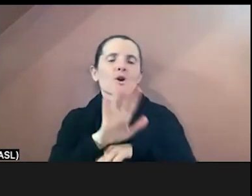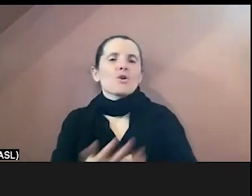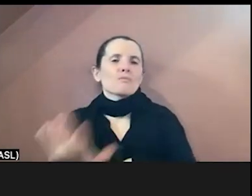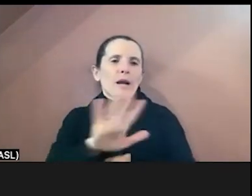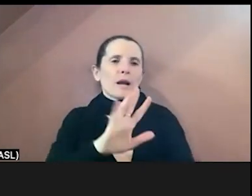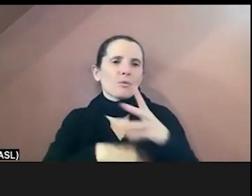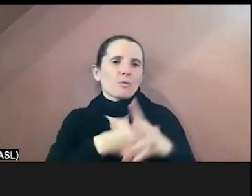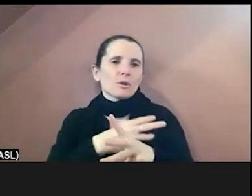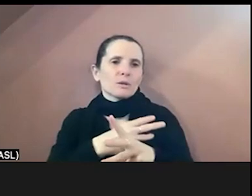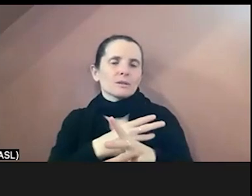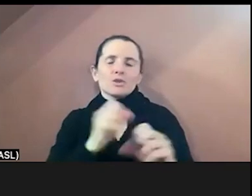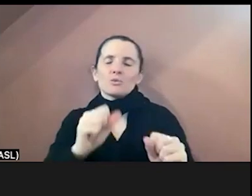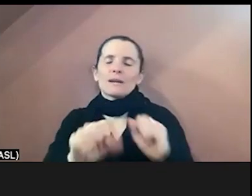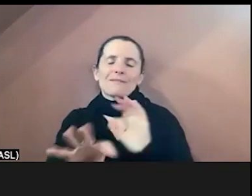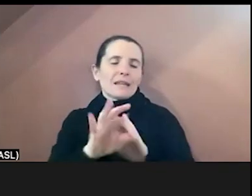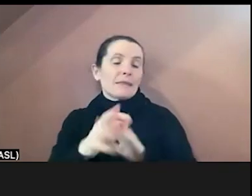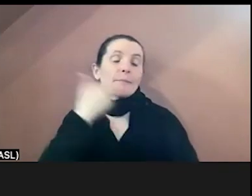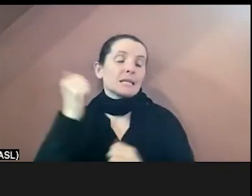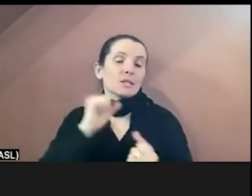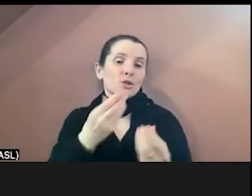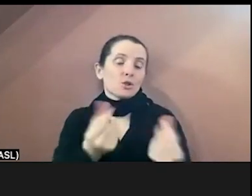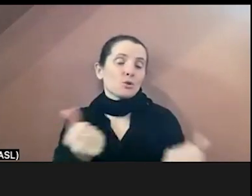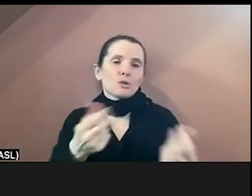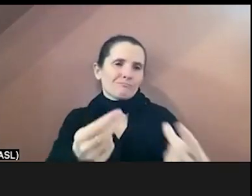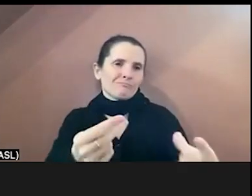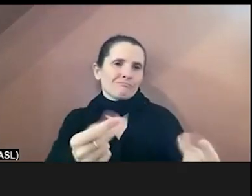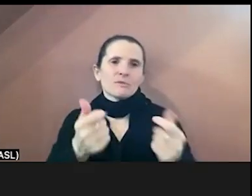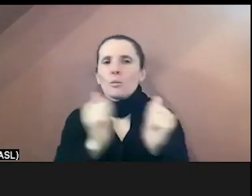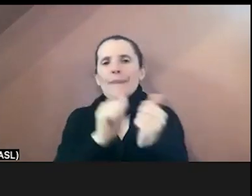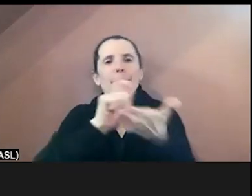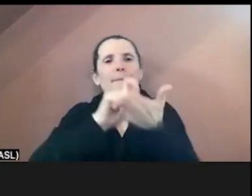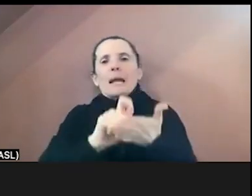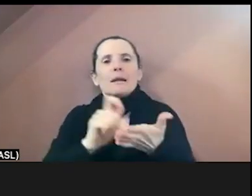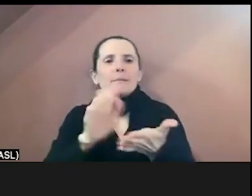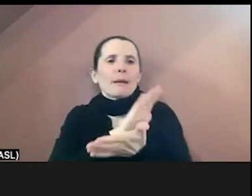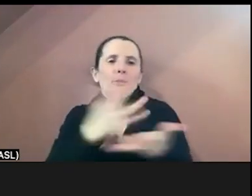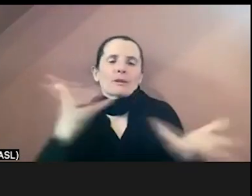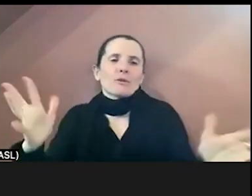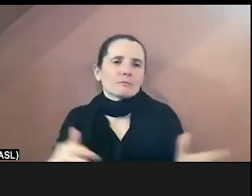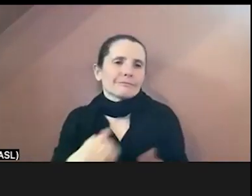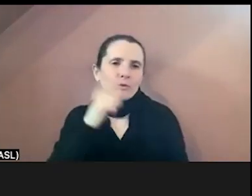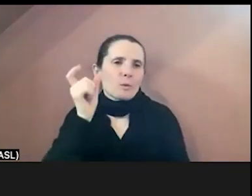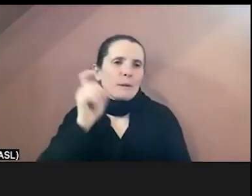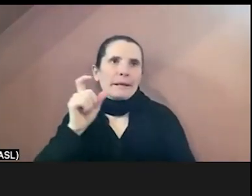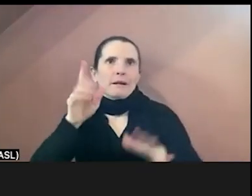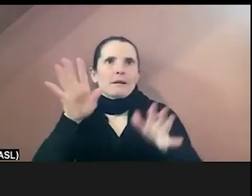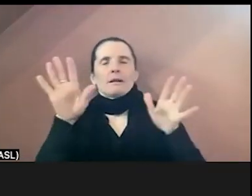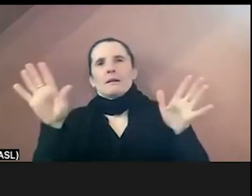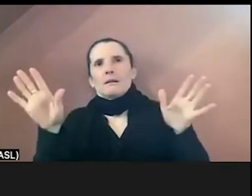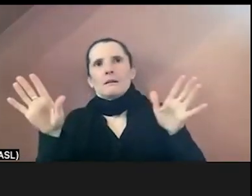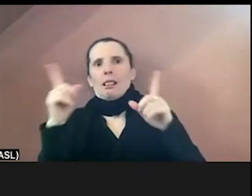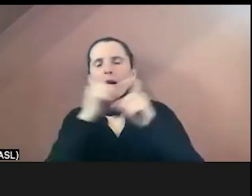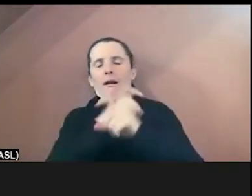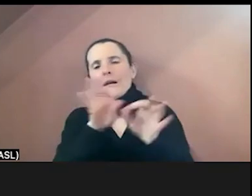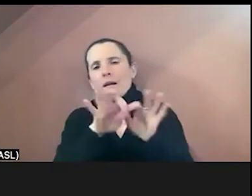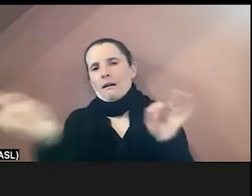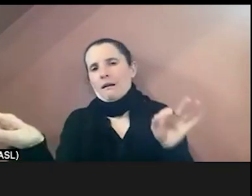optimum solution in 2 minutes with pen and paper, with like 10, 20